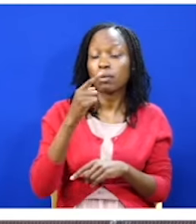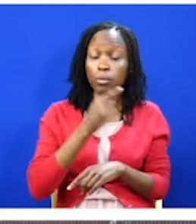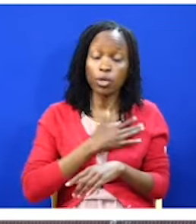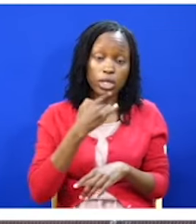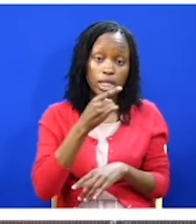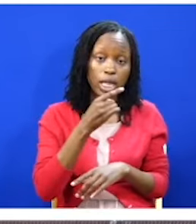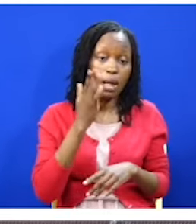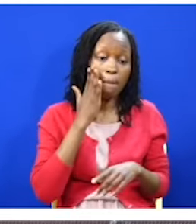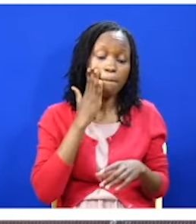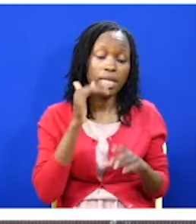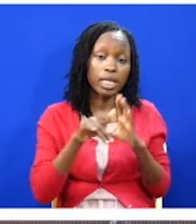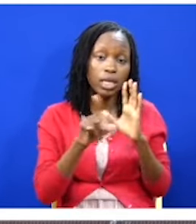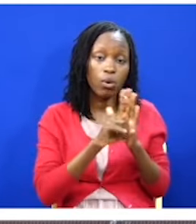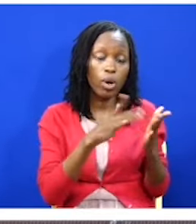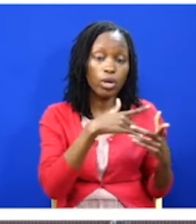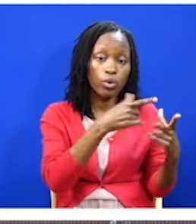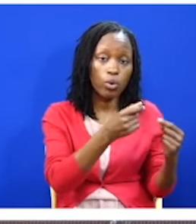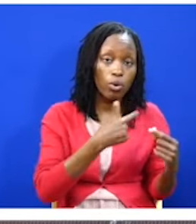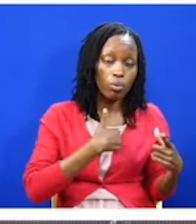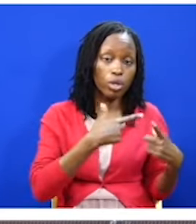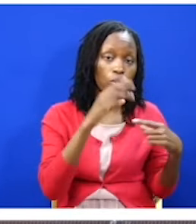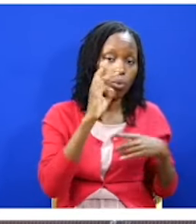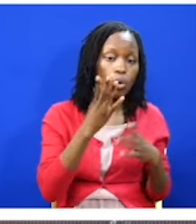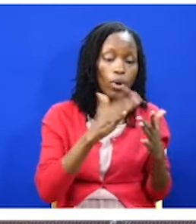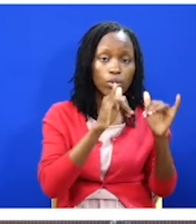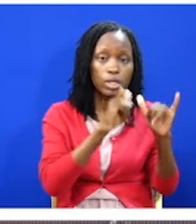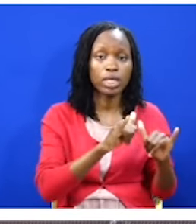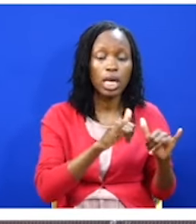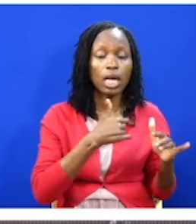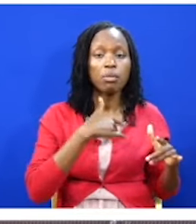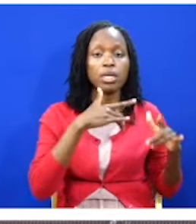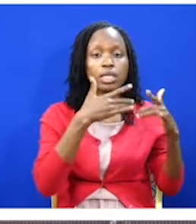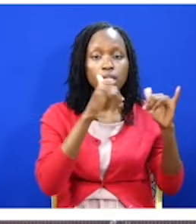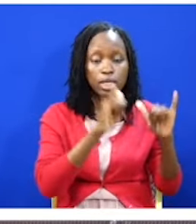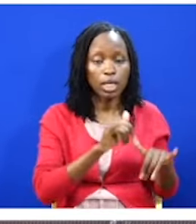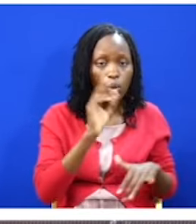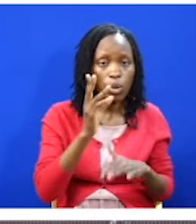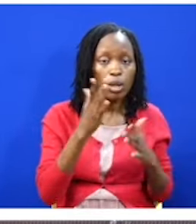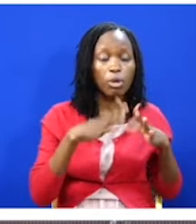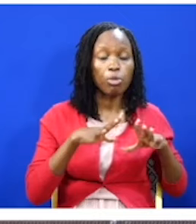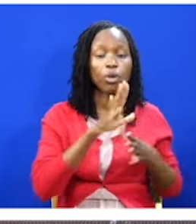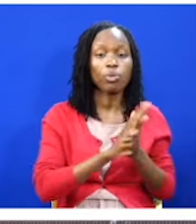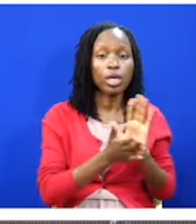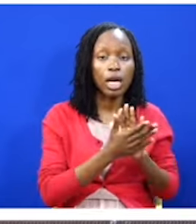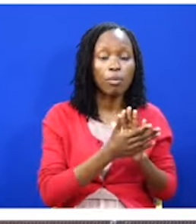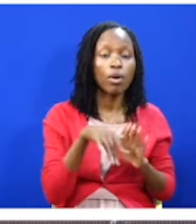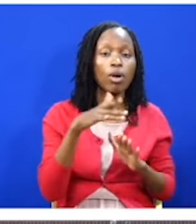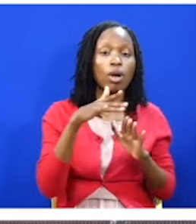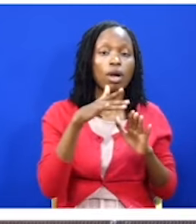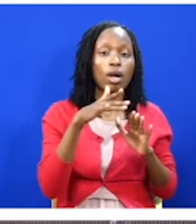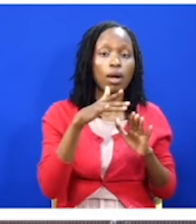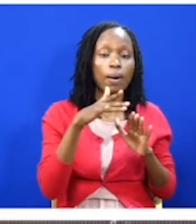I will go. Where you stay, I will stay. Your people will be my people, and your God will be my